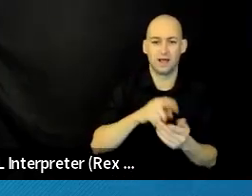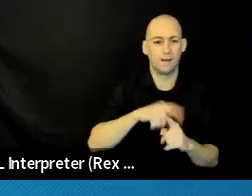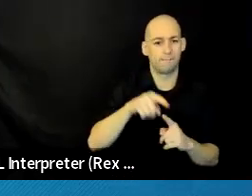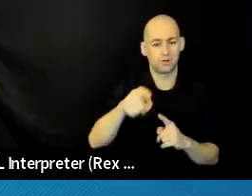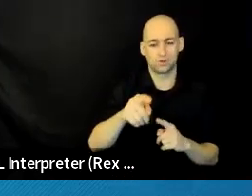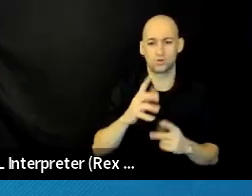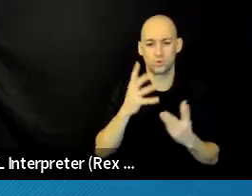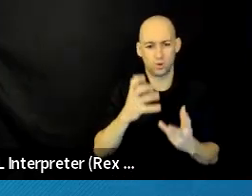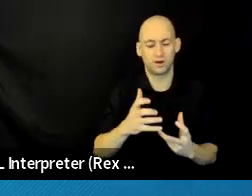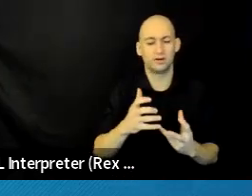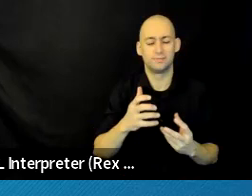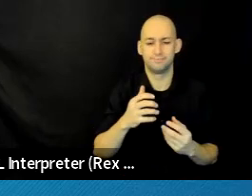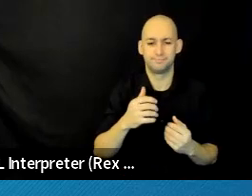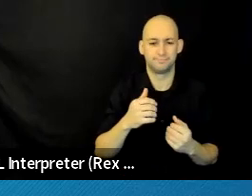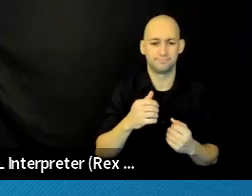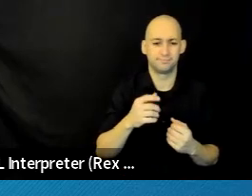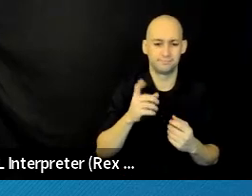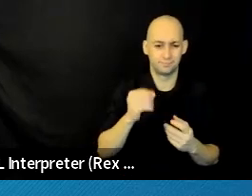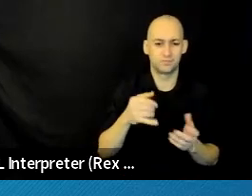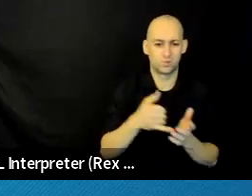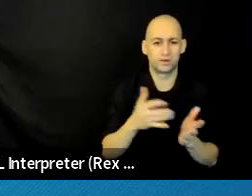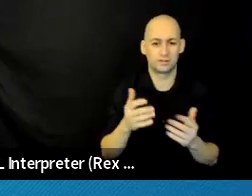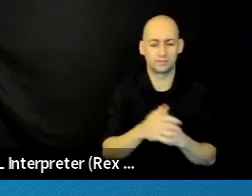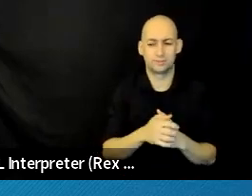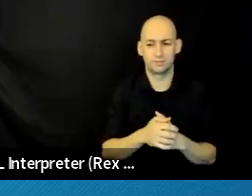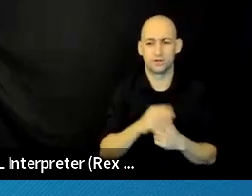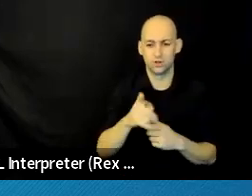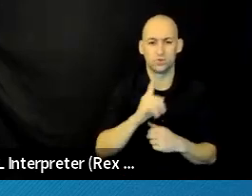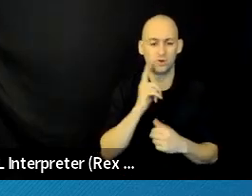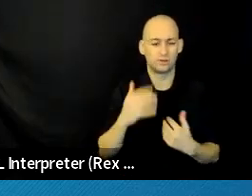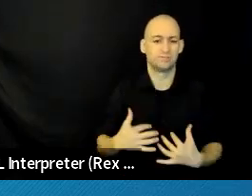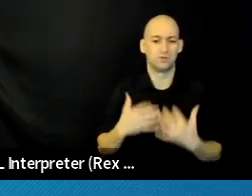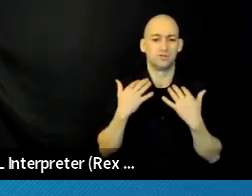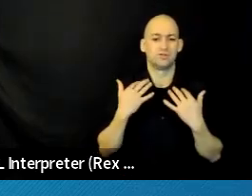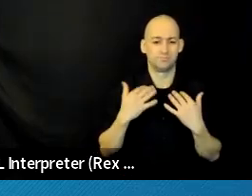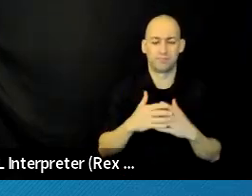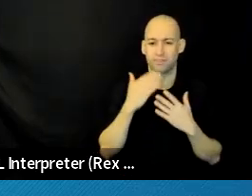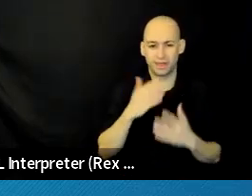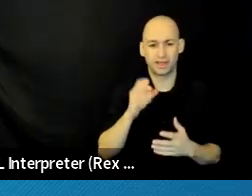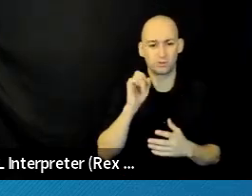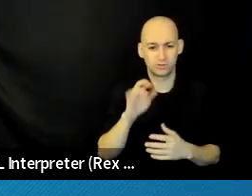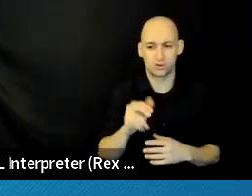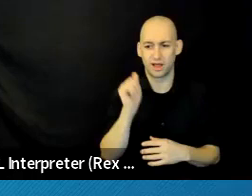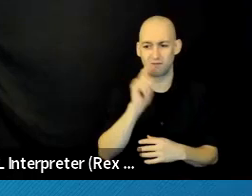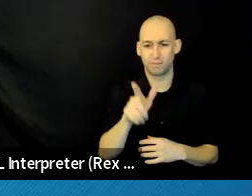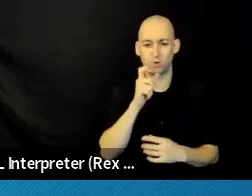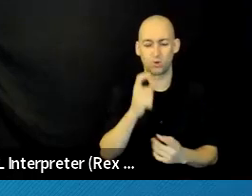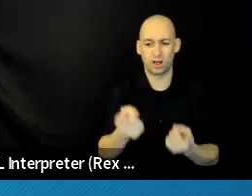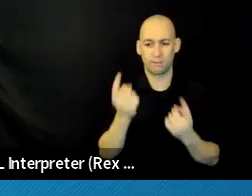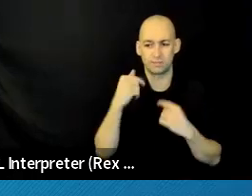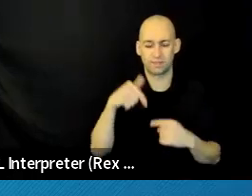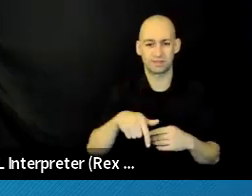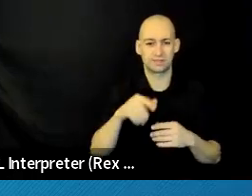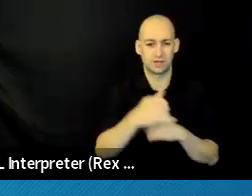to make a go of it, and you're an inspiration. Thank you, sir. To anybody that comes to this country, it can be